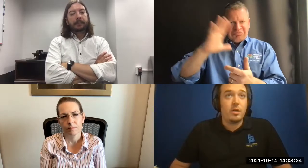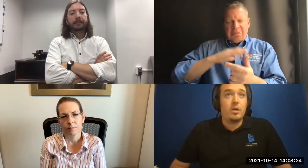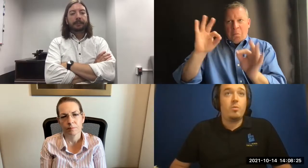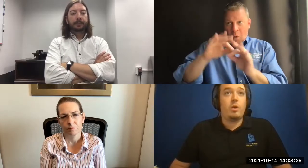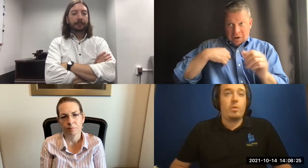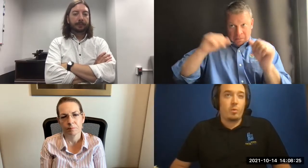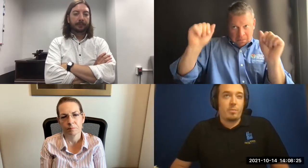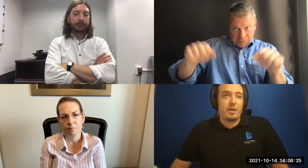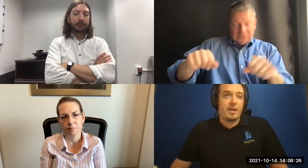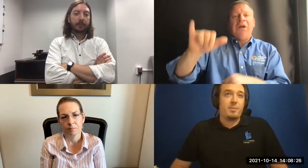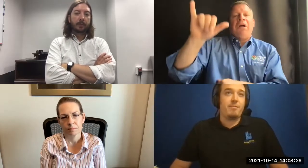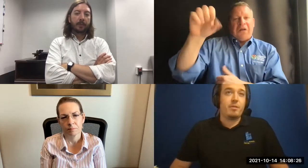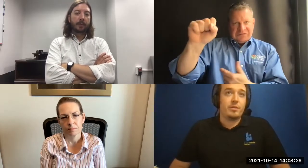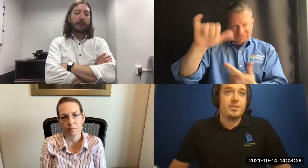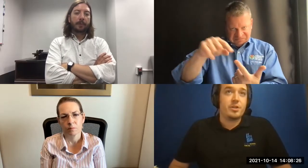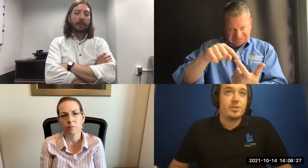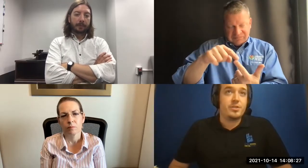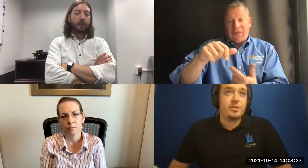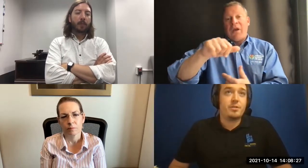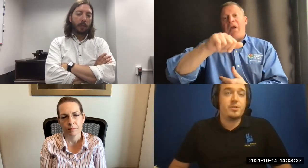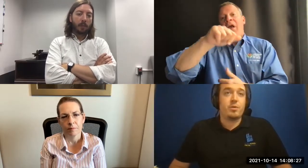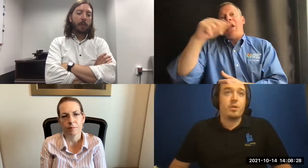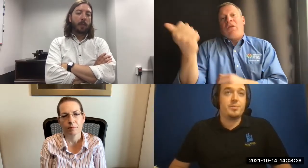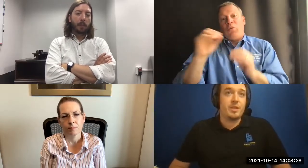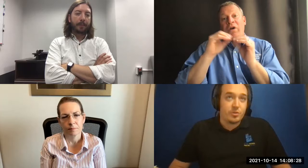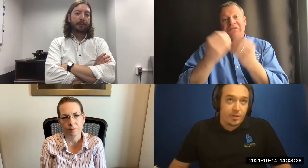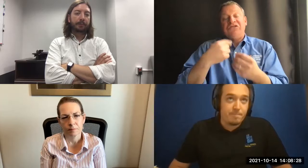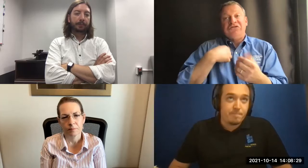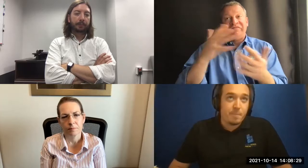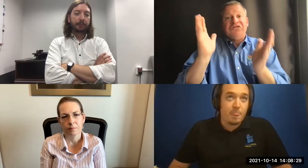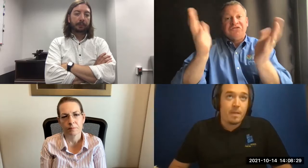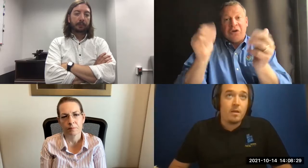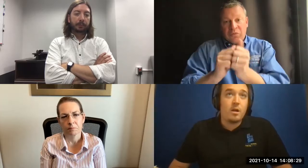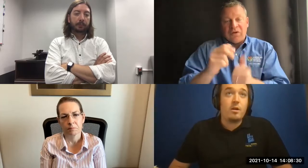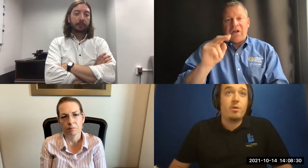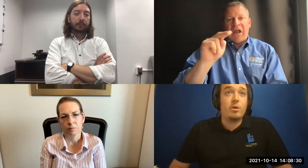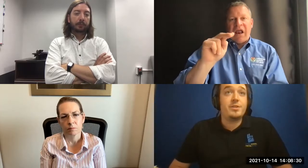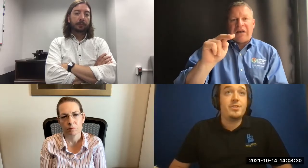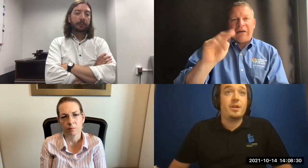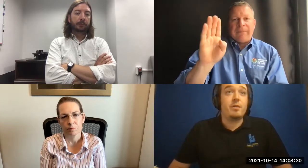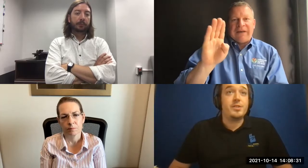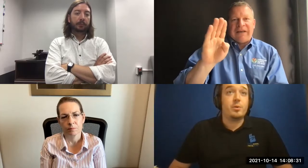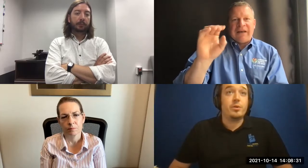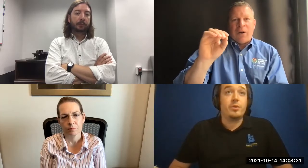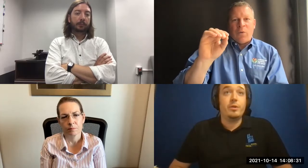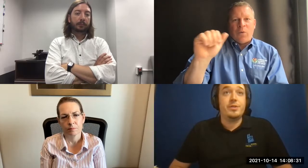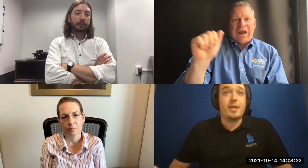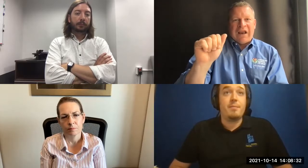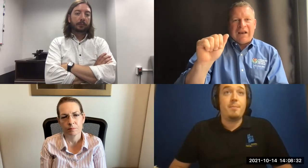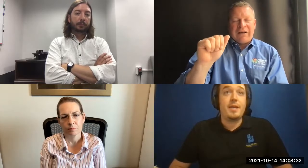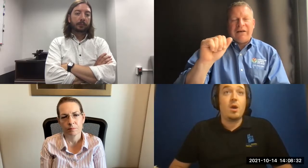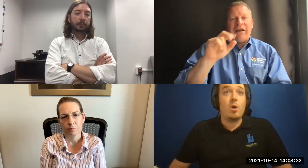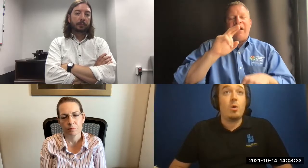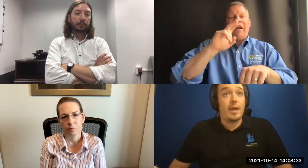there. There would need to be further discussions. So there's potential there. Another organization I've already spoken to